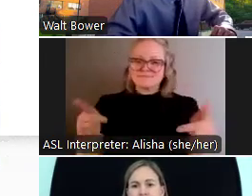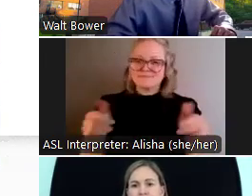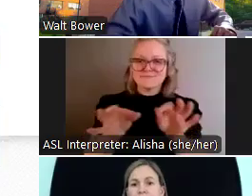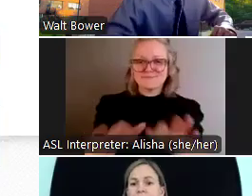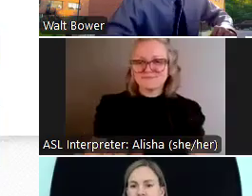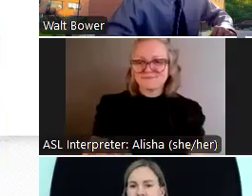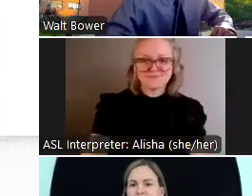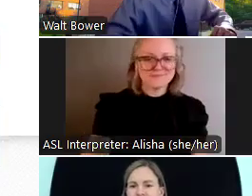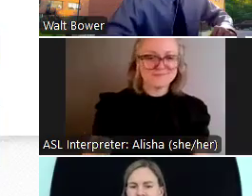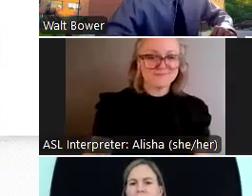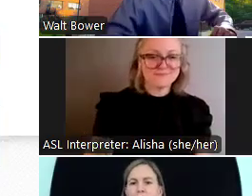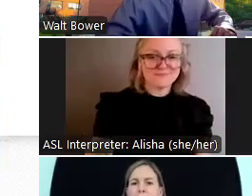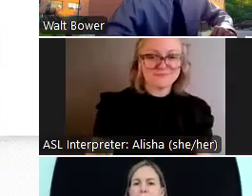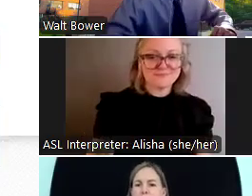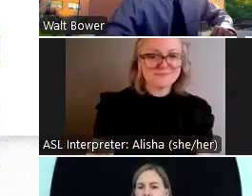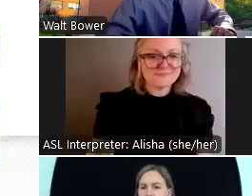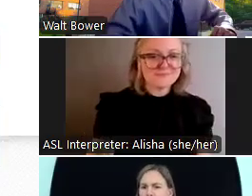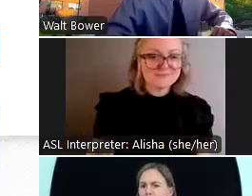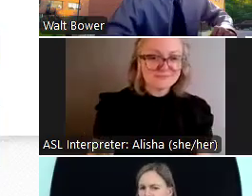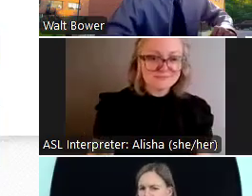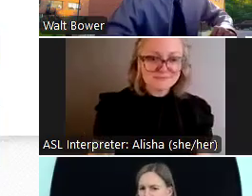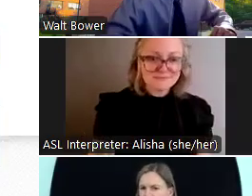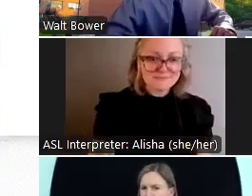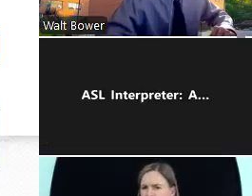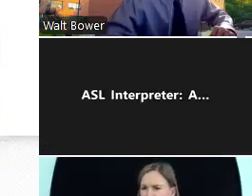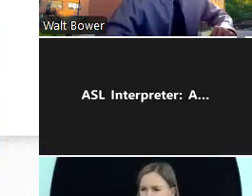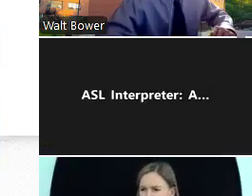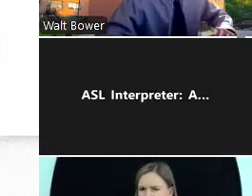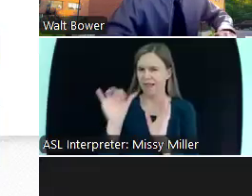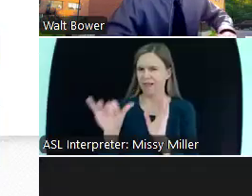So is the question, I guess,